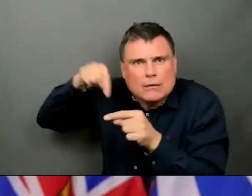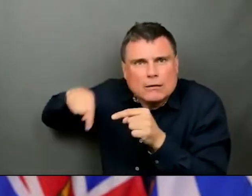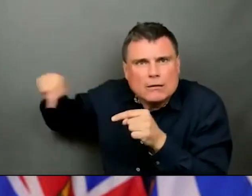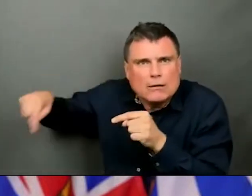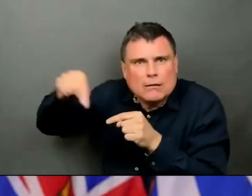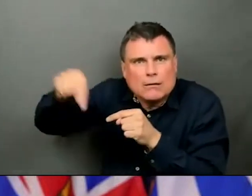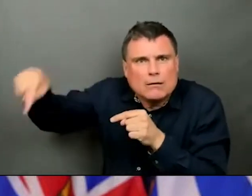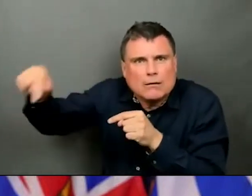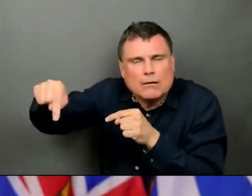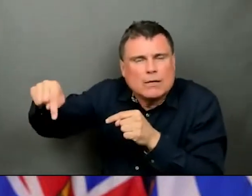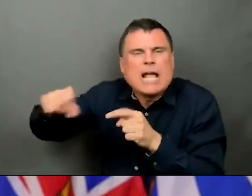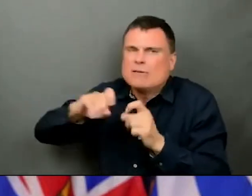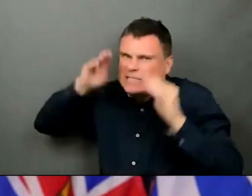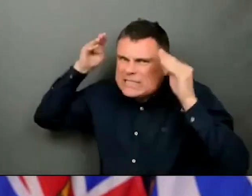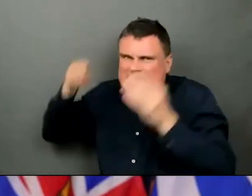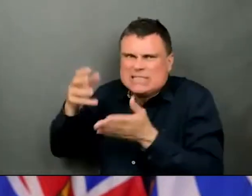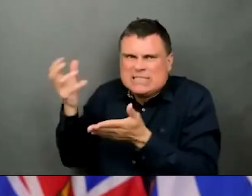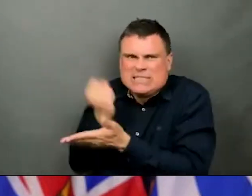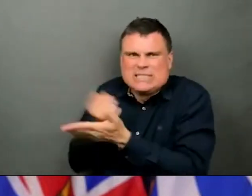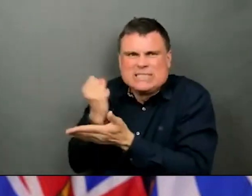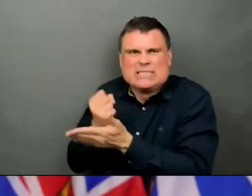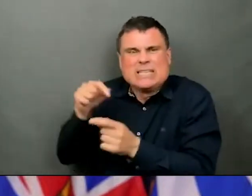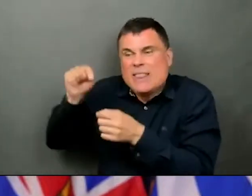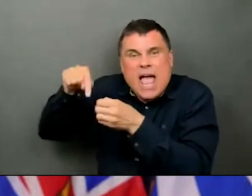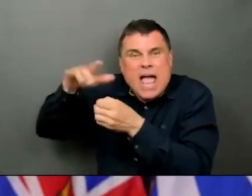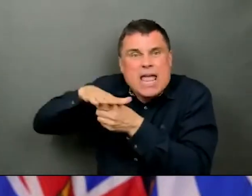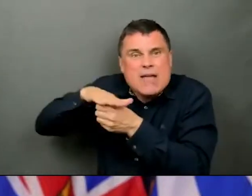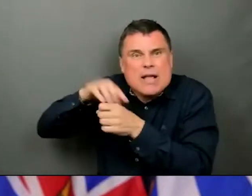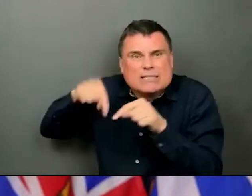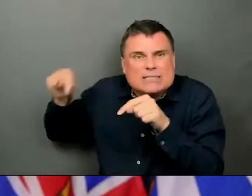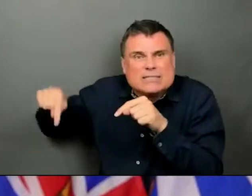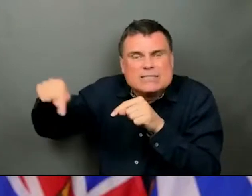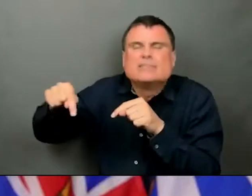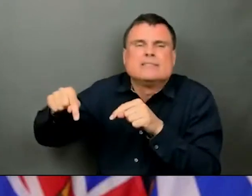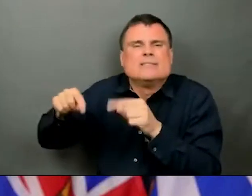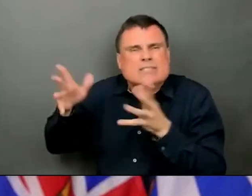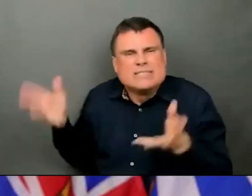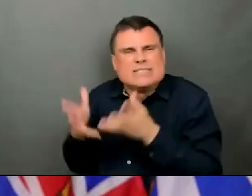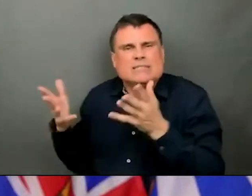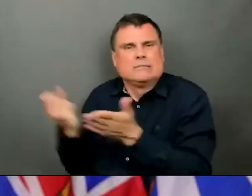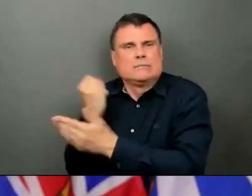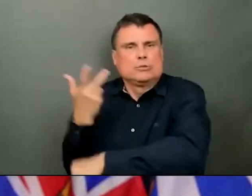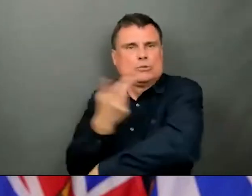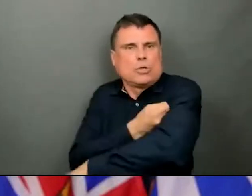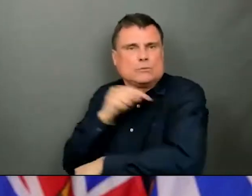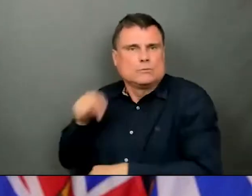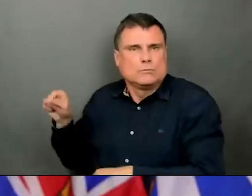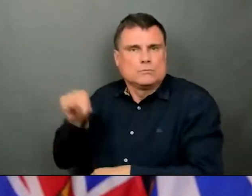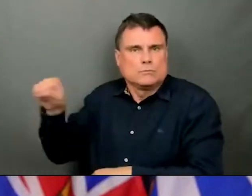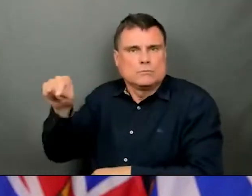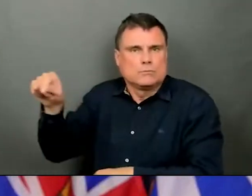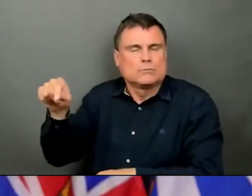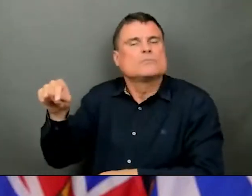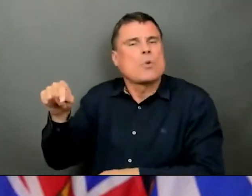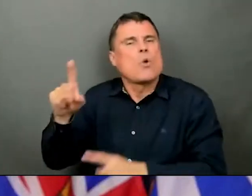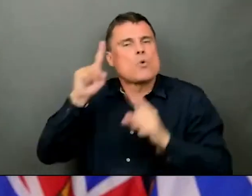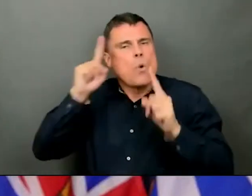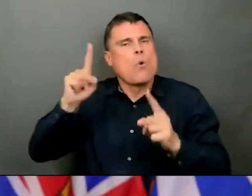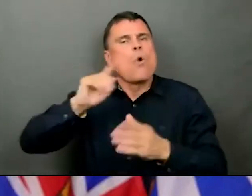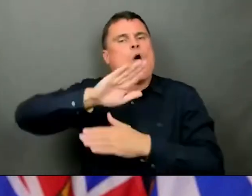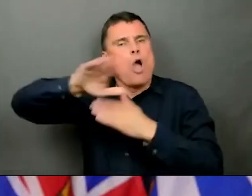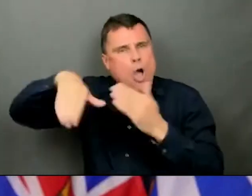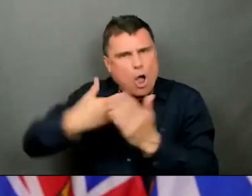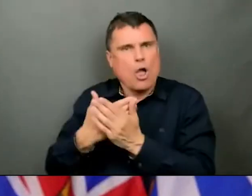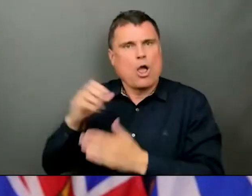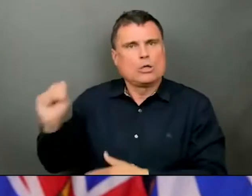to grow. I remind everybody in Surrey, because almost all of Surrey is in a community health service area